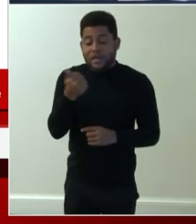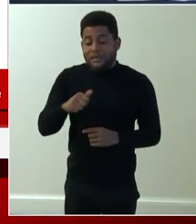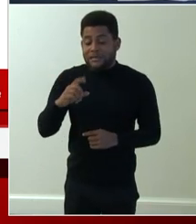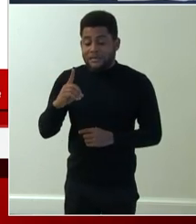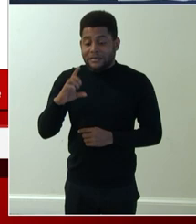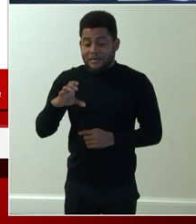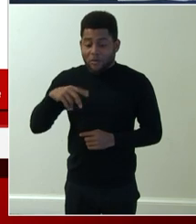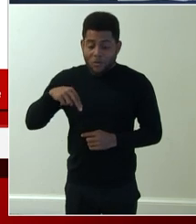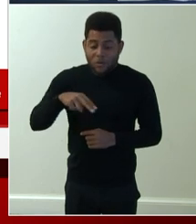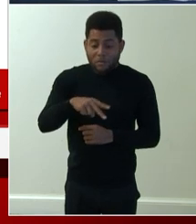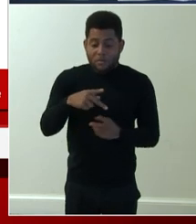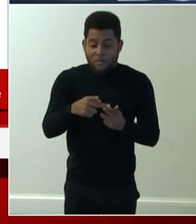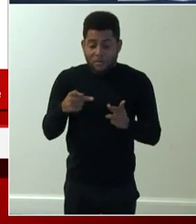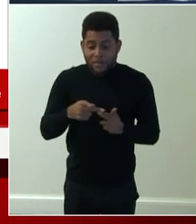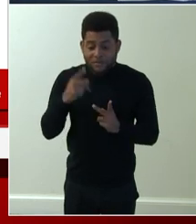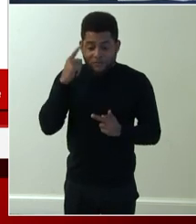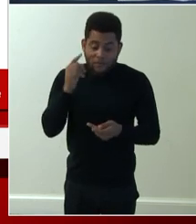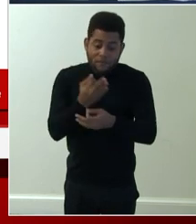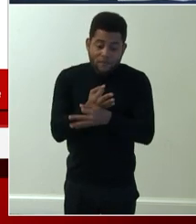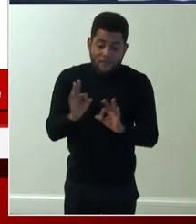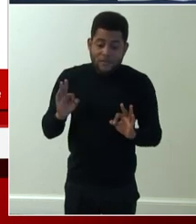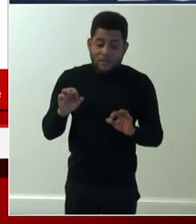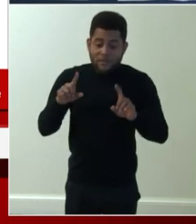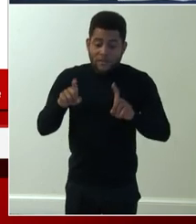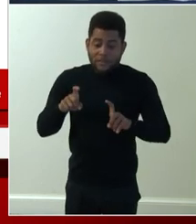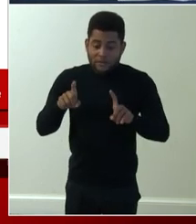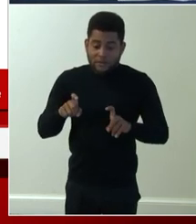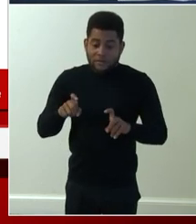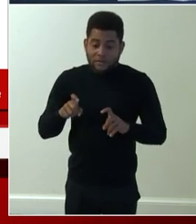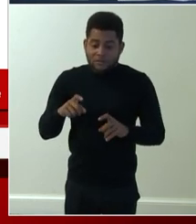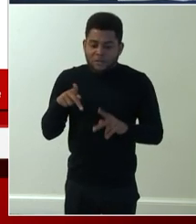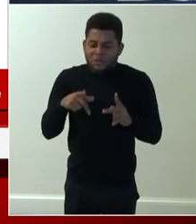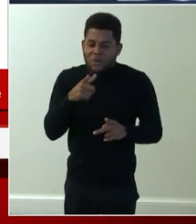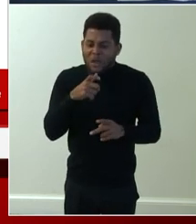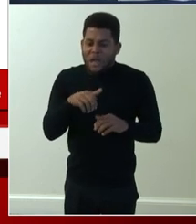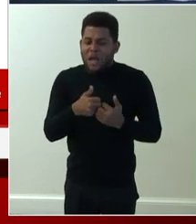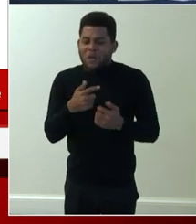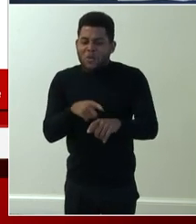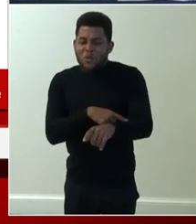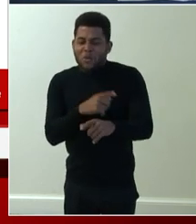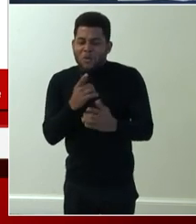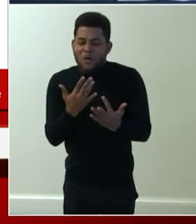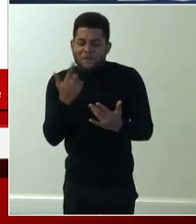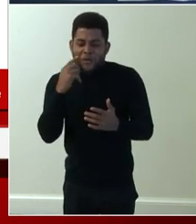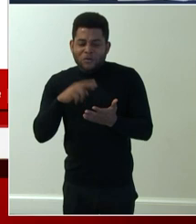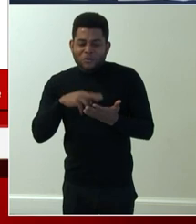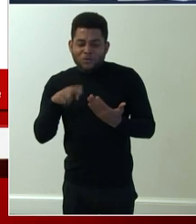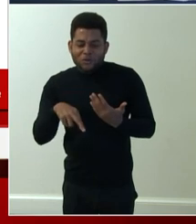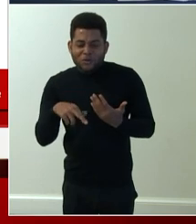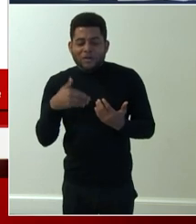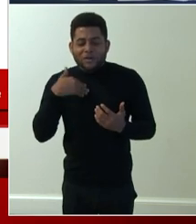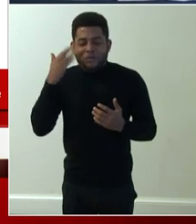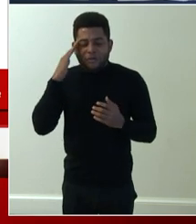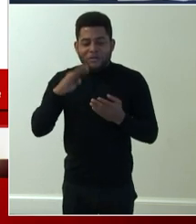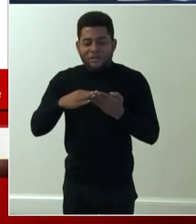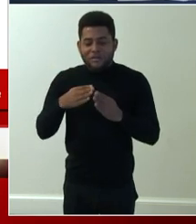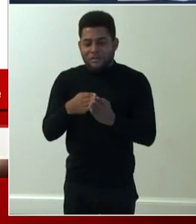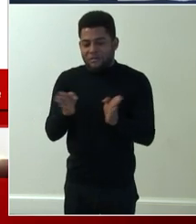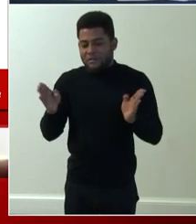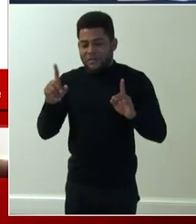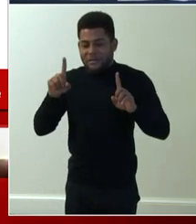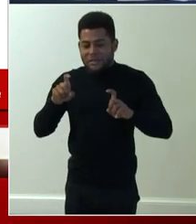test. We've been asked a lot about what is the test turnaround time. We know that citywide right now we're seeing test turnaround times